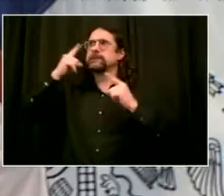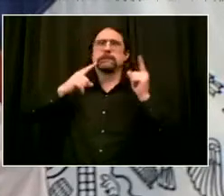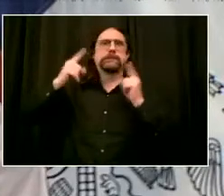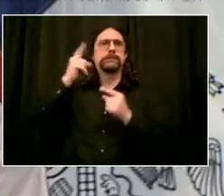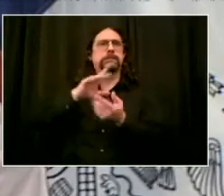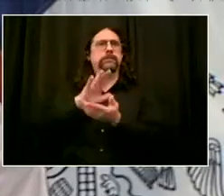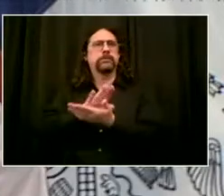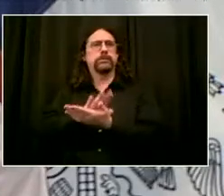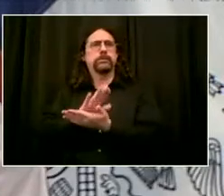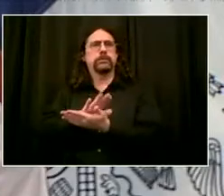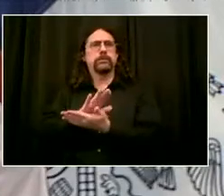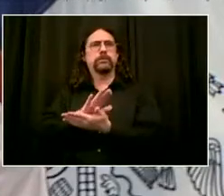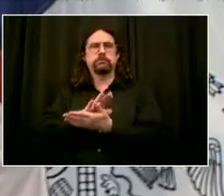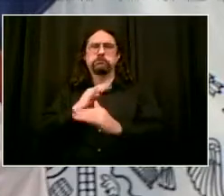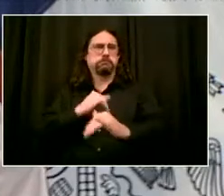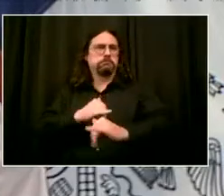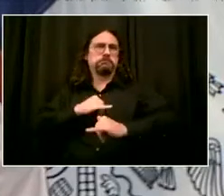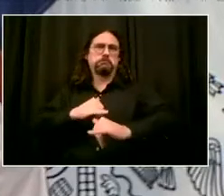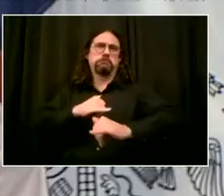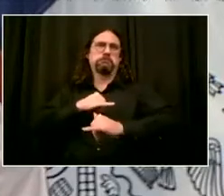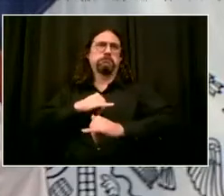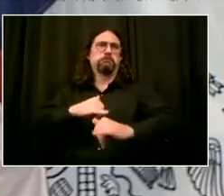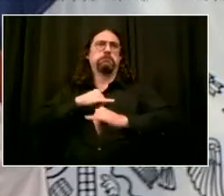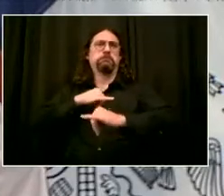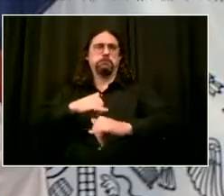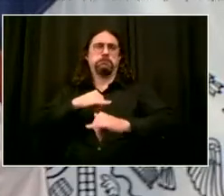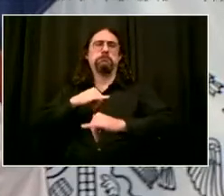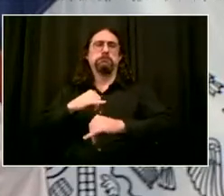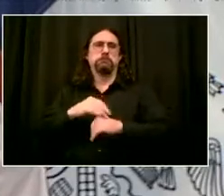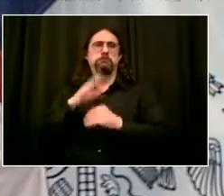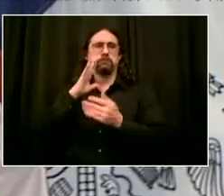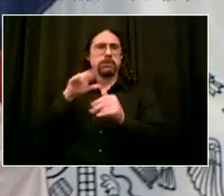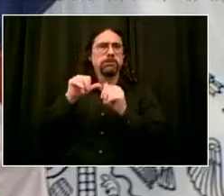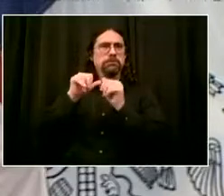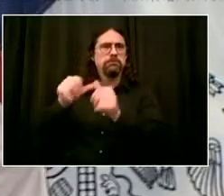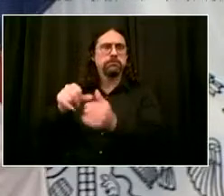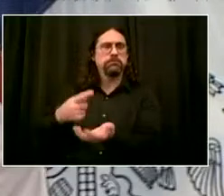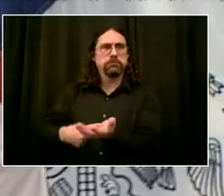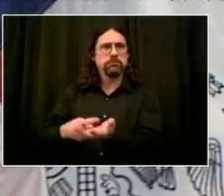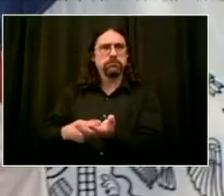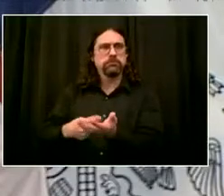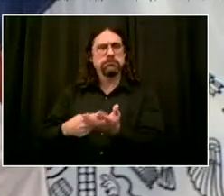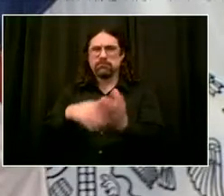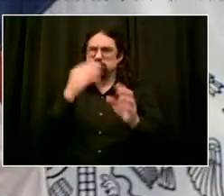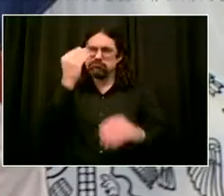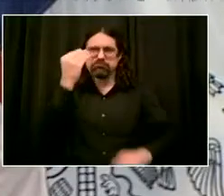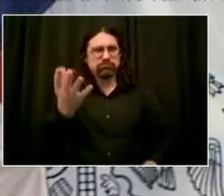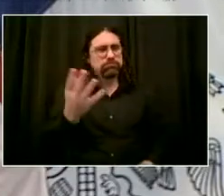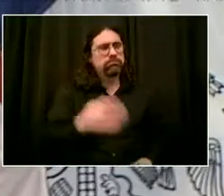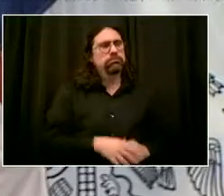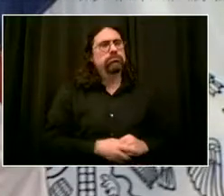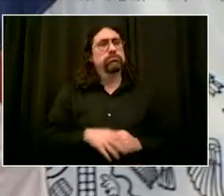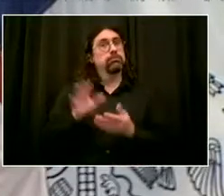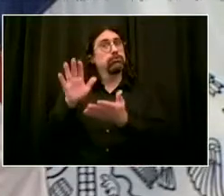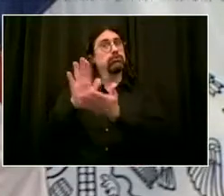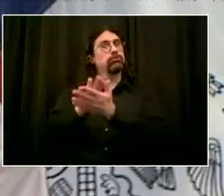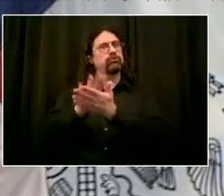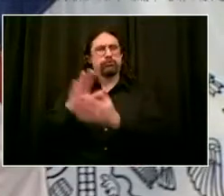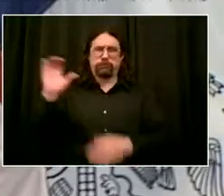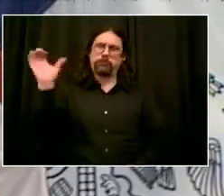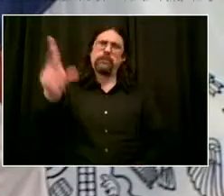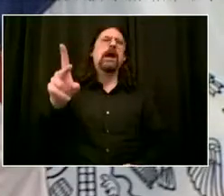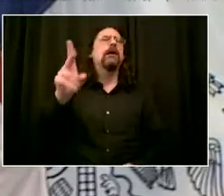a lot of work and I just want people to understand that from the beginning bringing back the schools this next time we'll take an extra effort can be